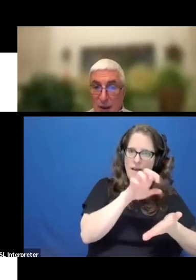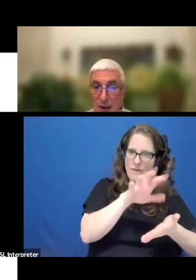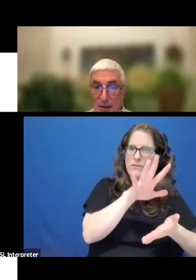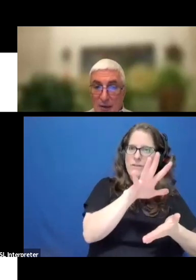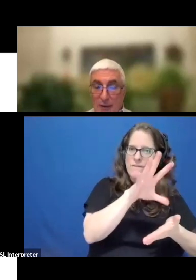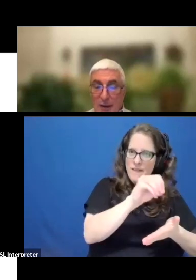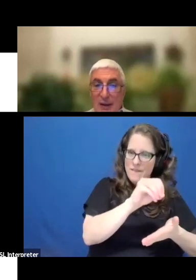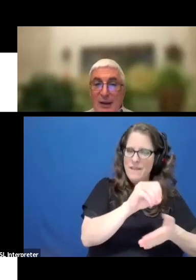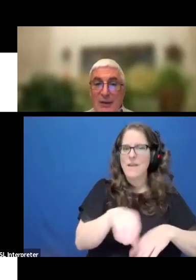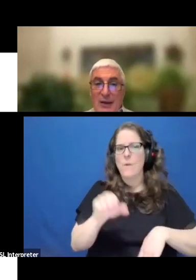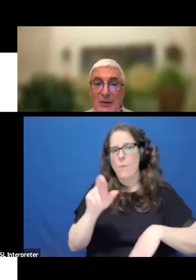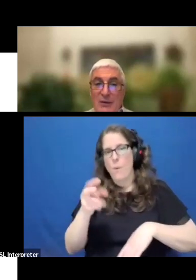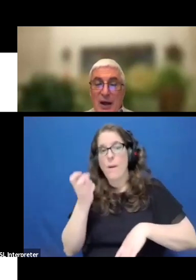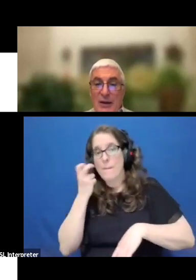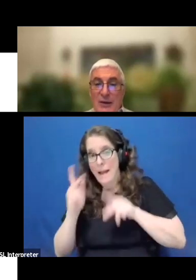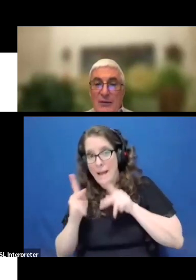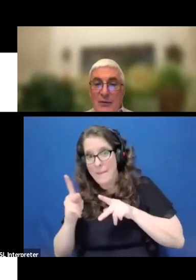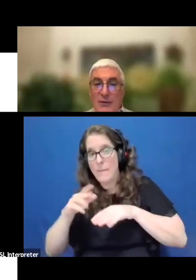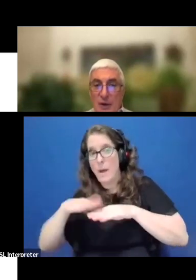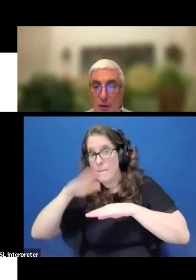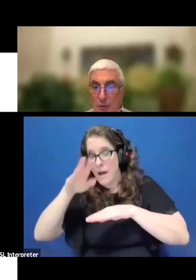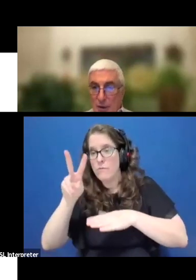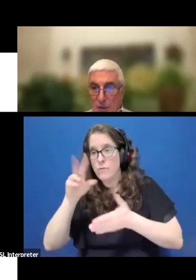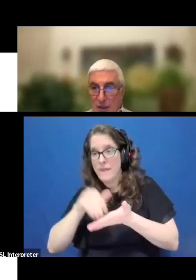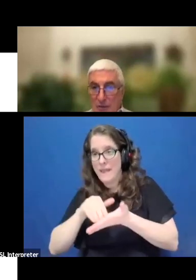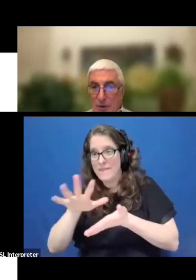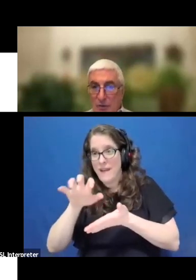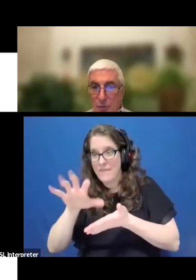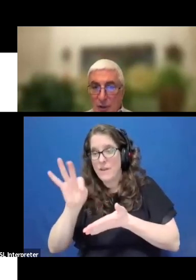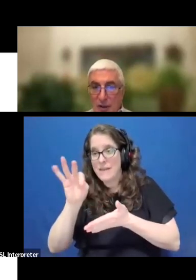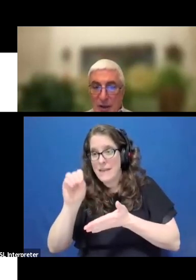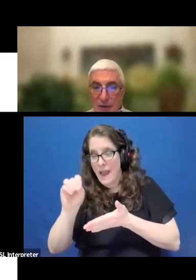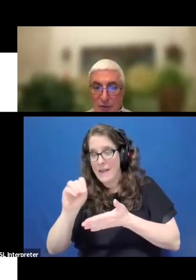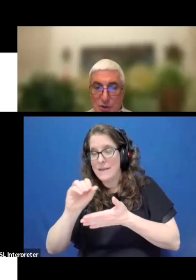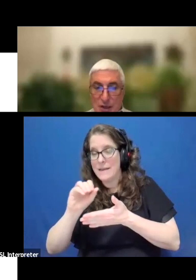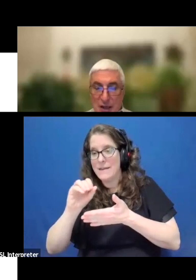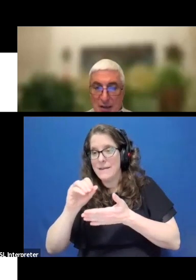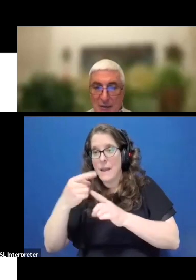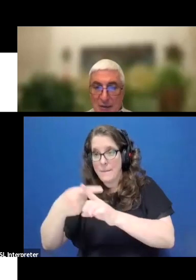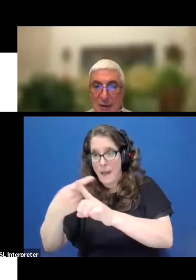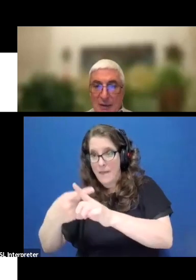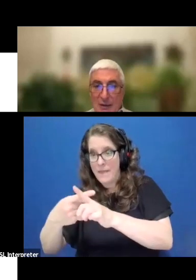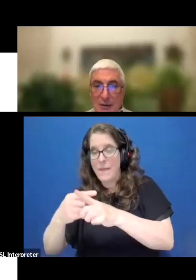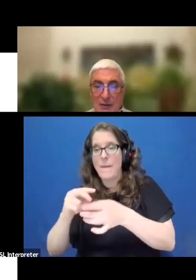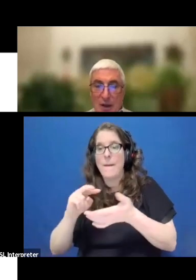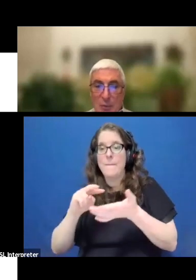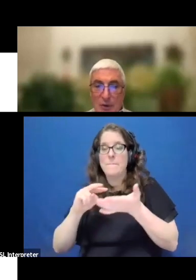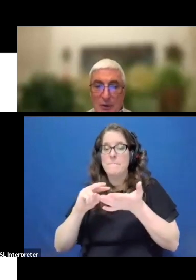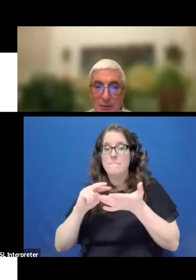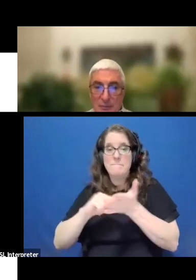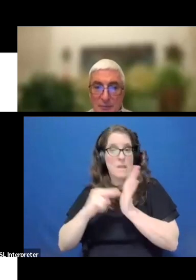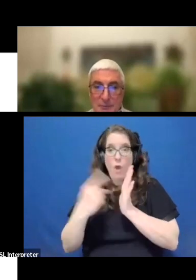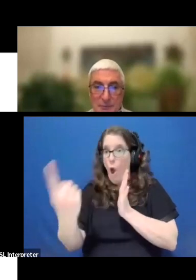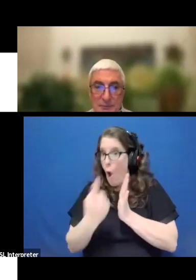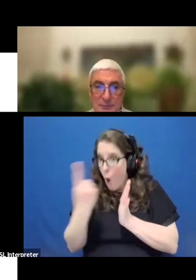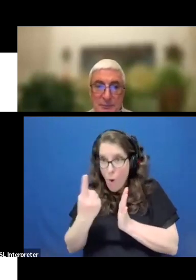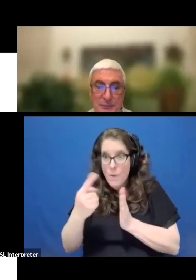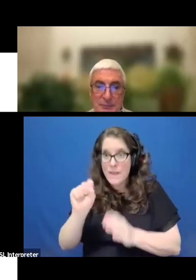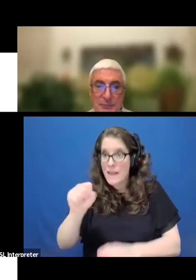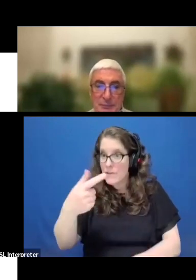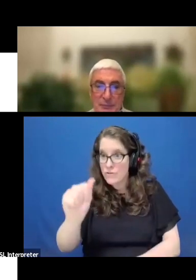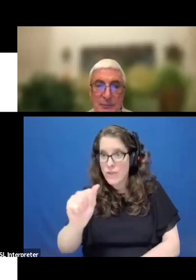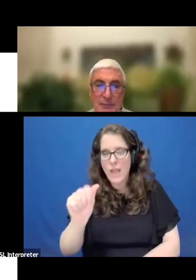they're blind, that does not necessarily mean they're doing SGA. Next slide, please.